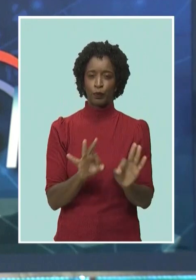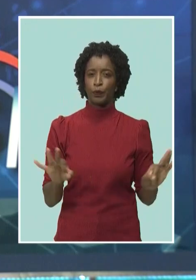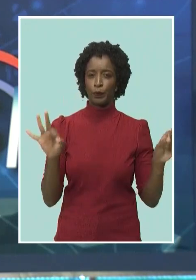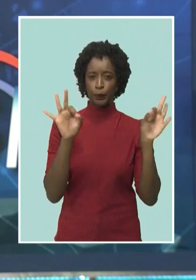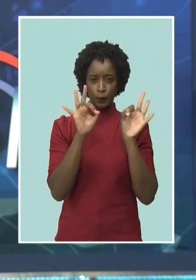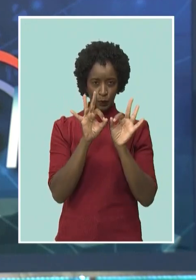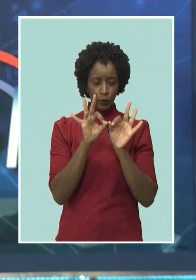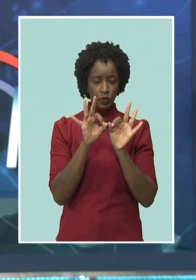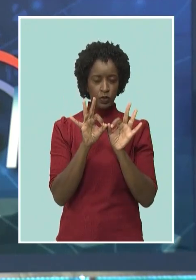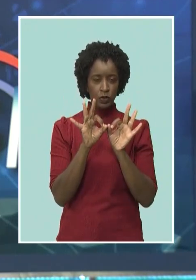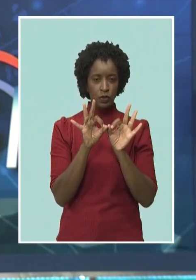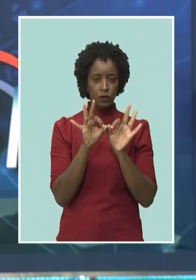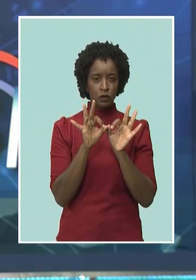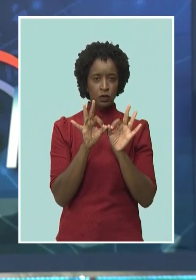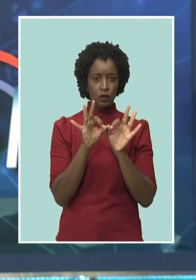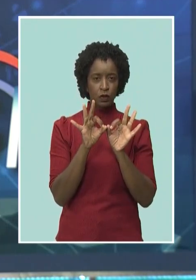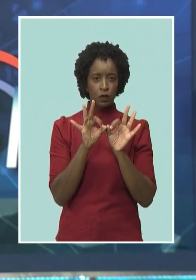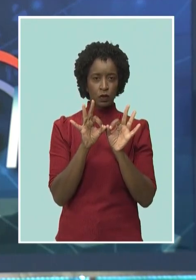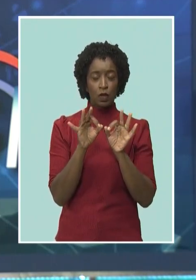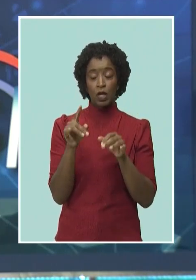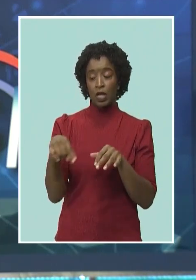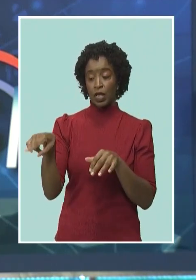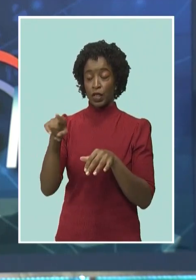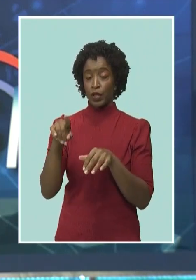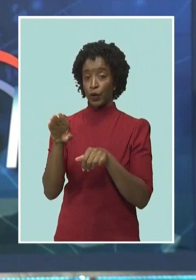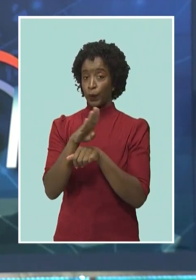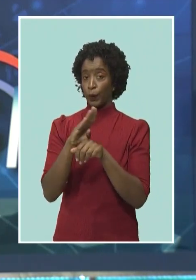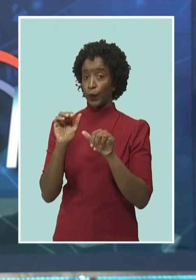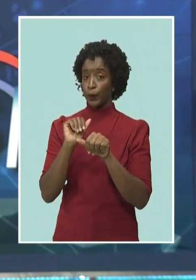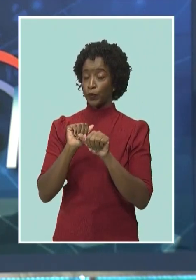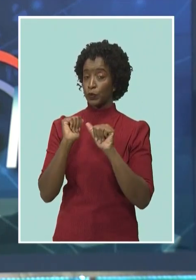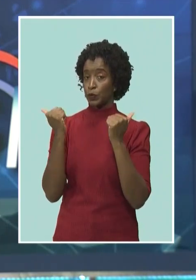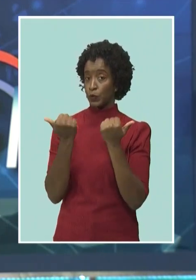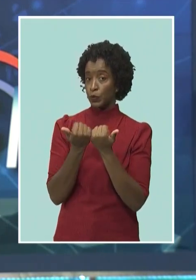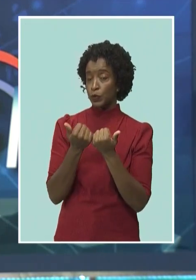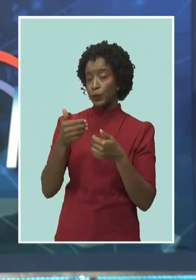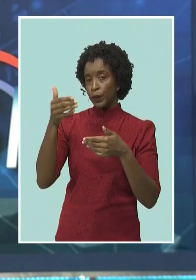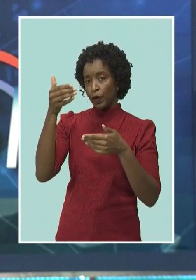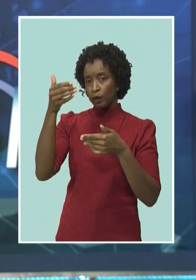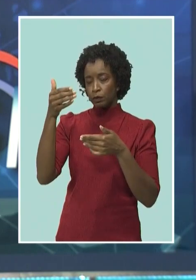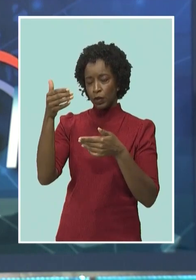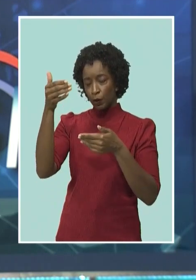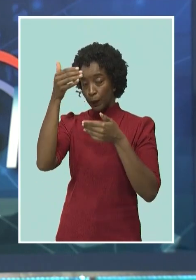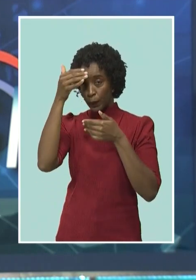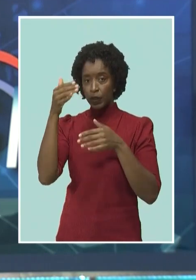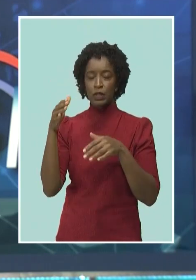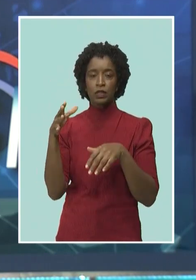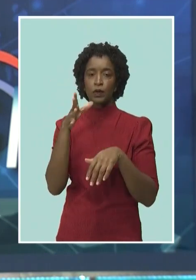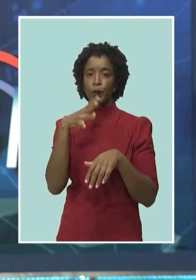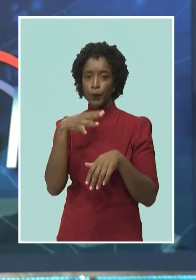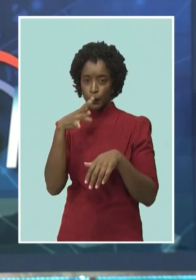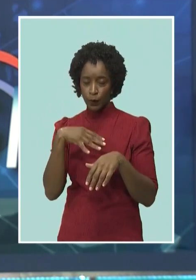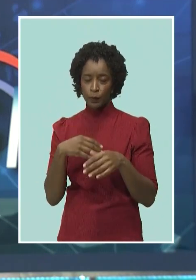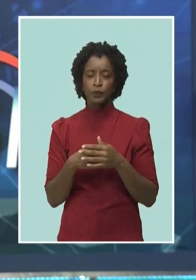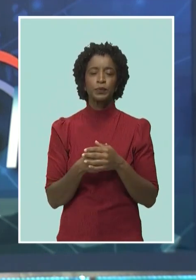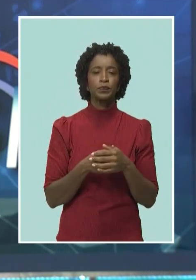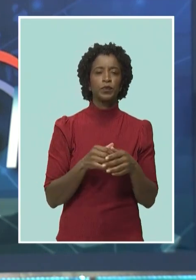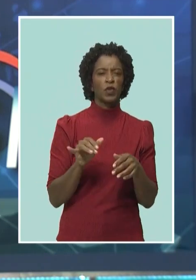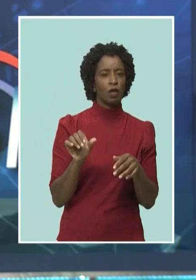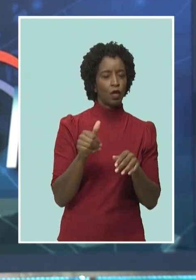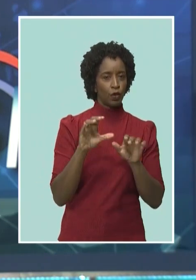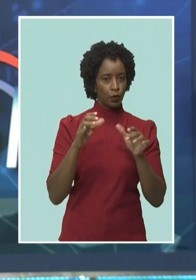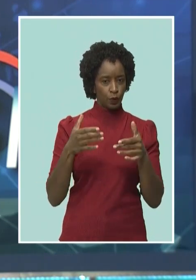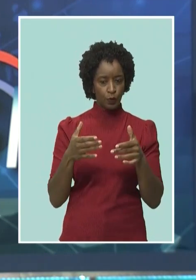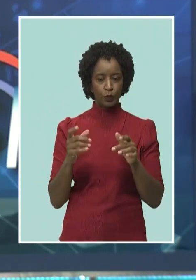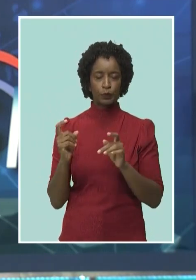morning as the Barbados Association of Muslim Ladies and the Barbados Heart and Stroke Foundation presented a water cooler to the St. Martin's Mangrove Primary